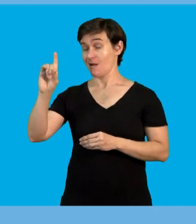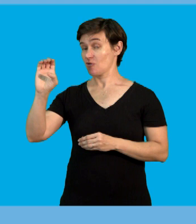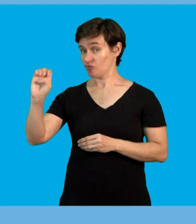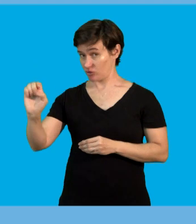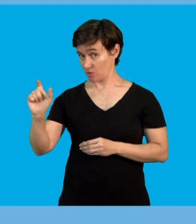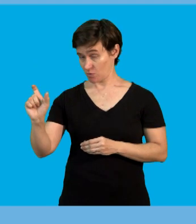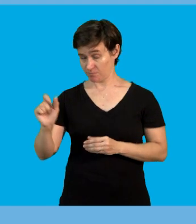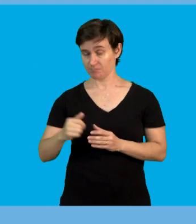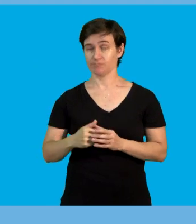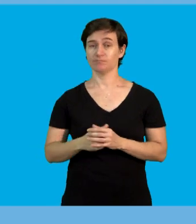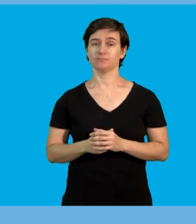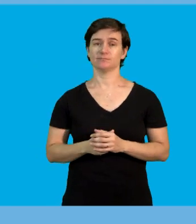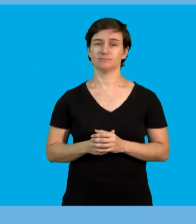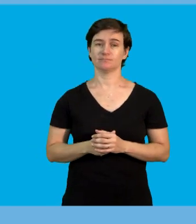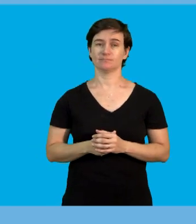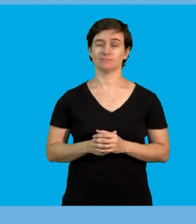hydroxide.